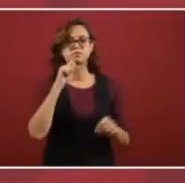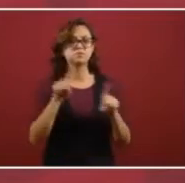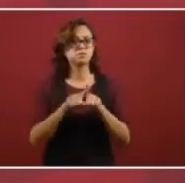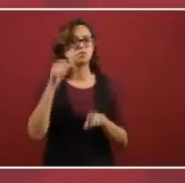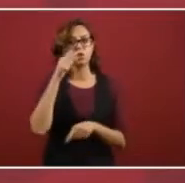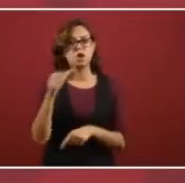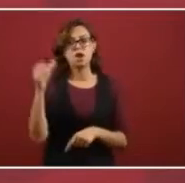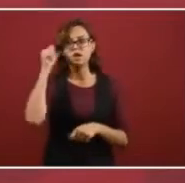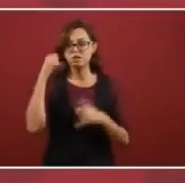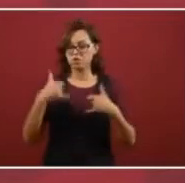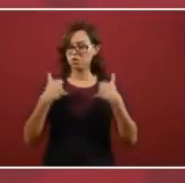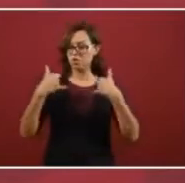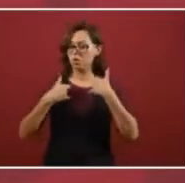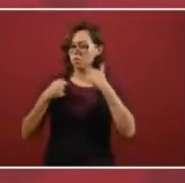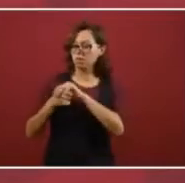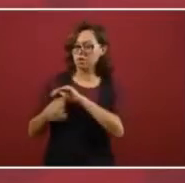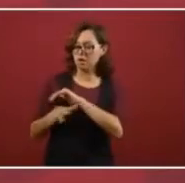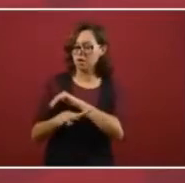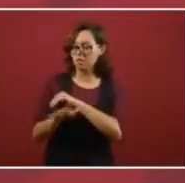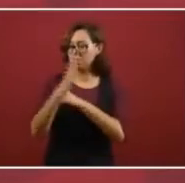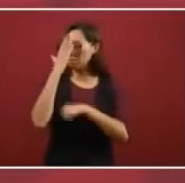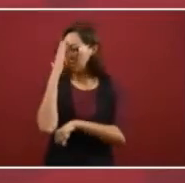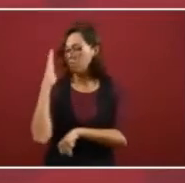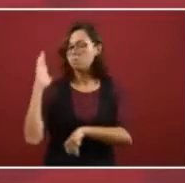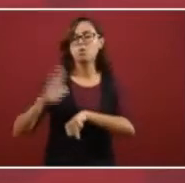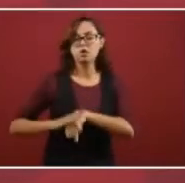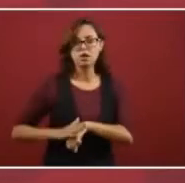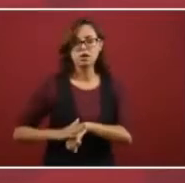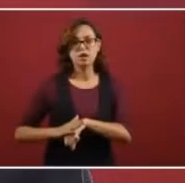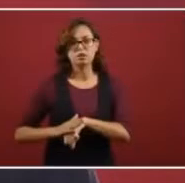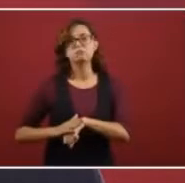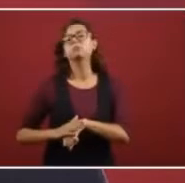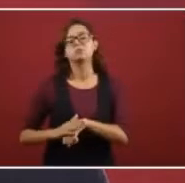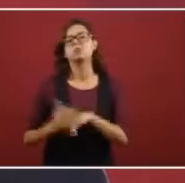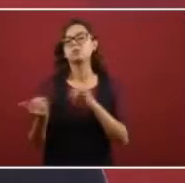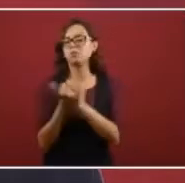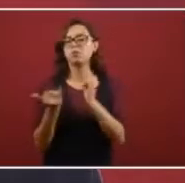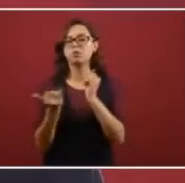like we did yesterday with the youth, that never again